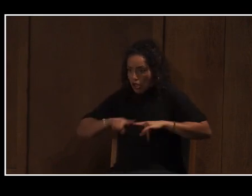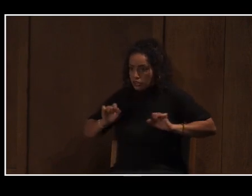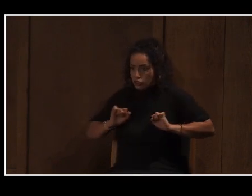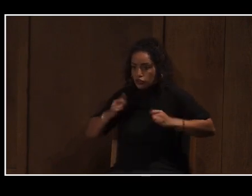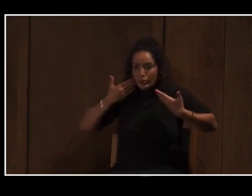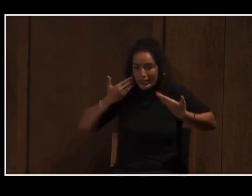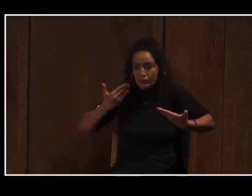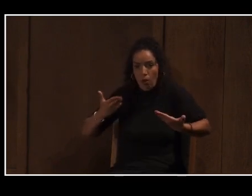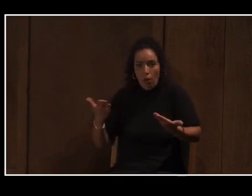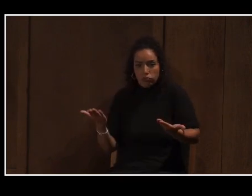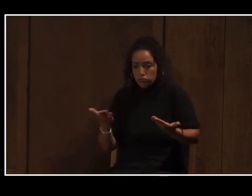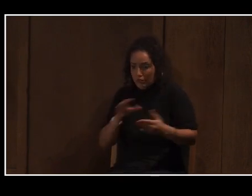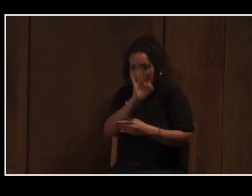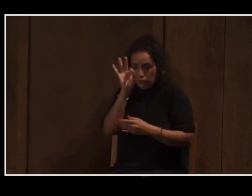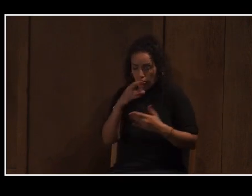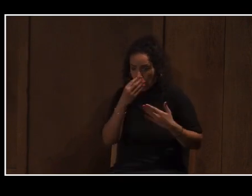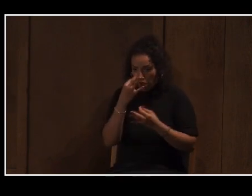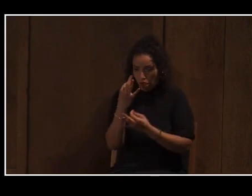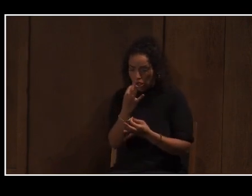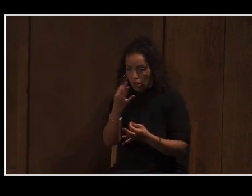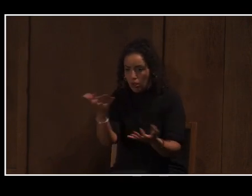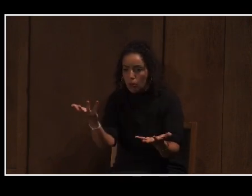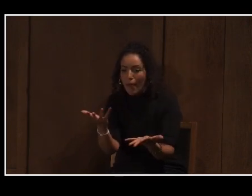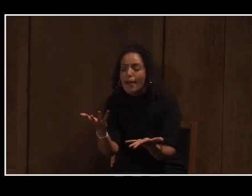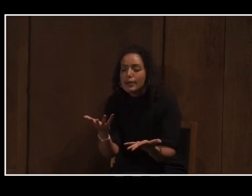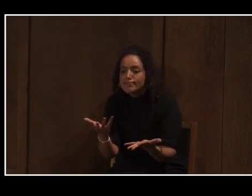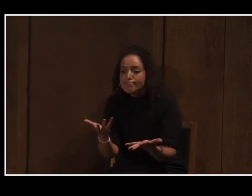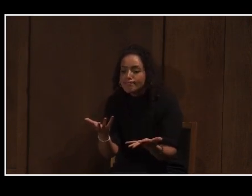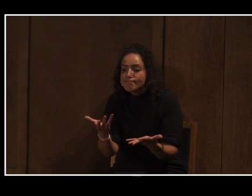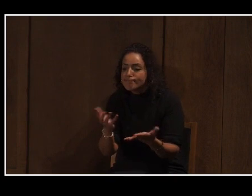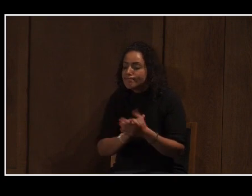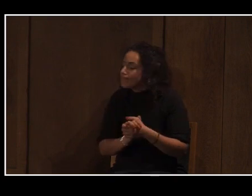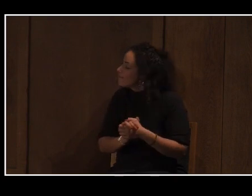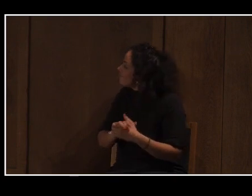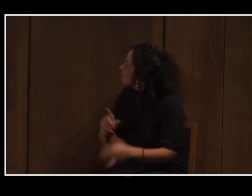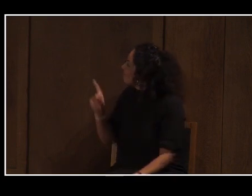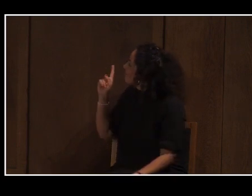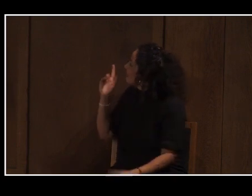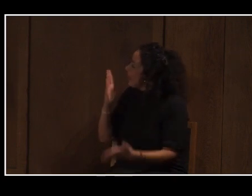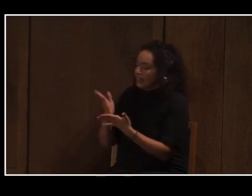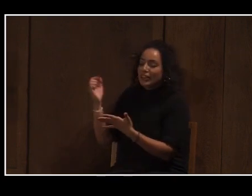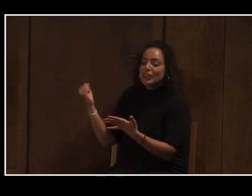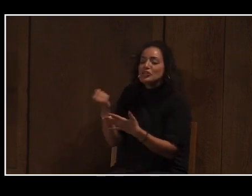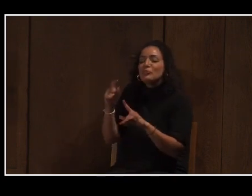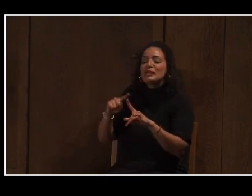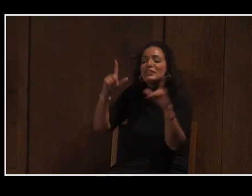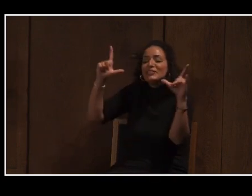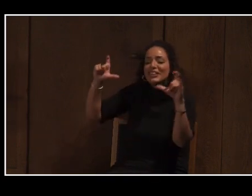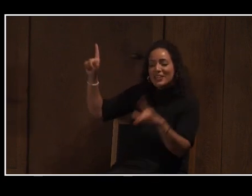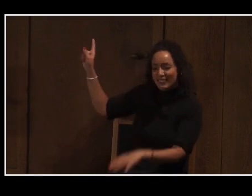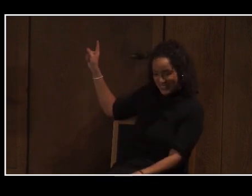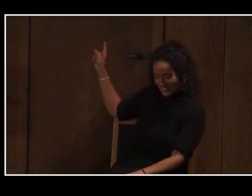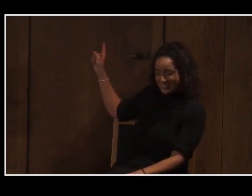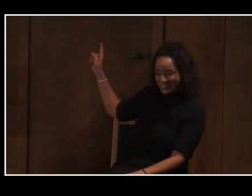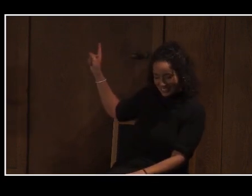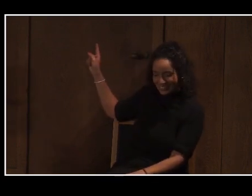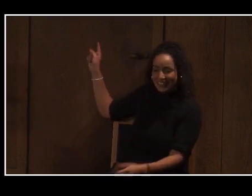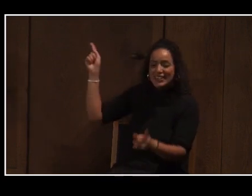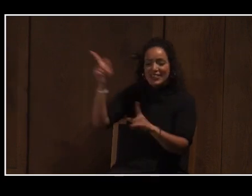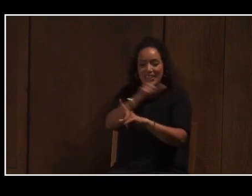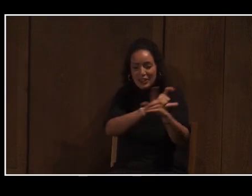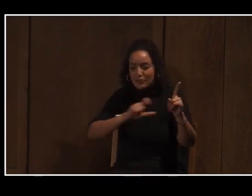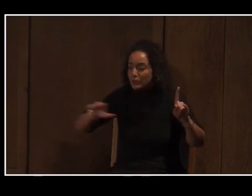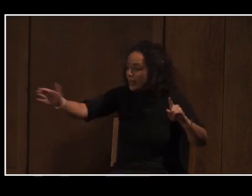lead. So that is supposed to be a very different type of image, but so basically the types of communities that we gathered, but it's